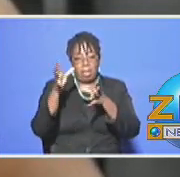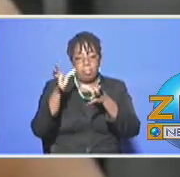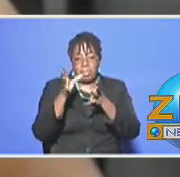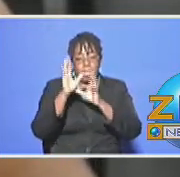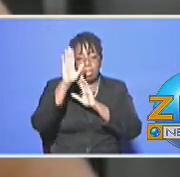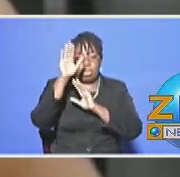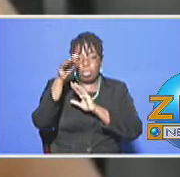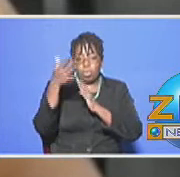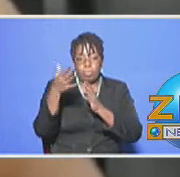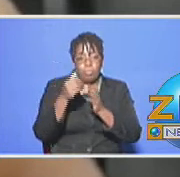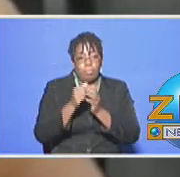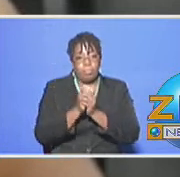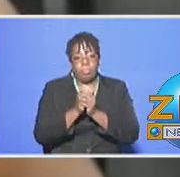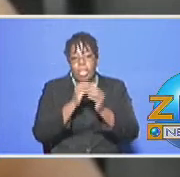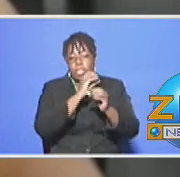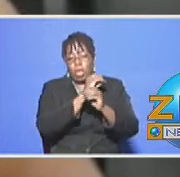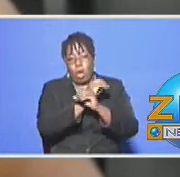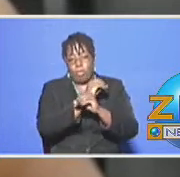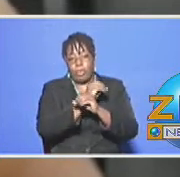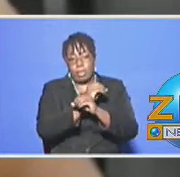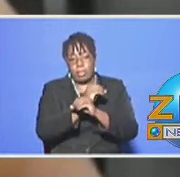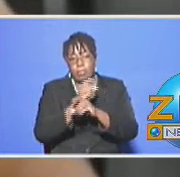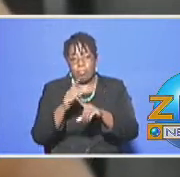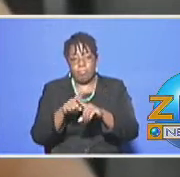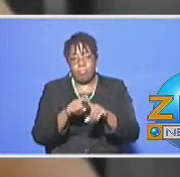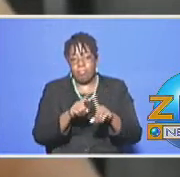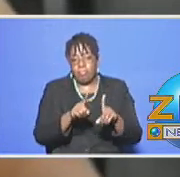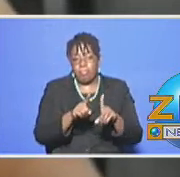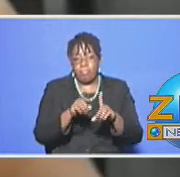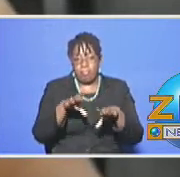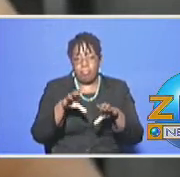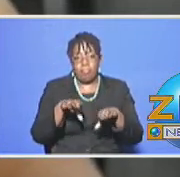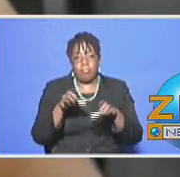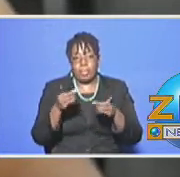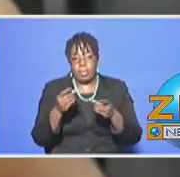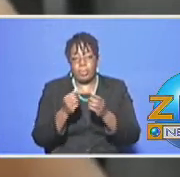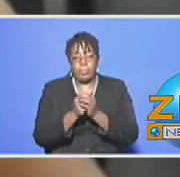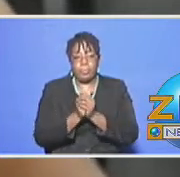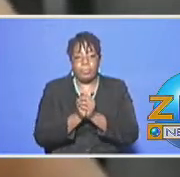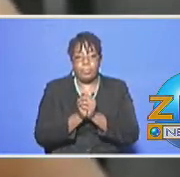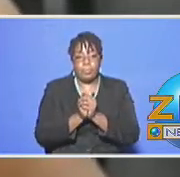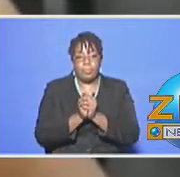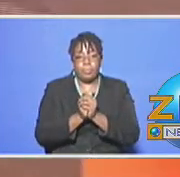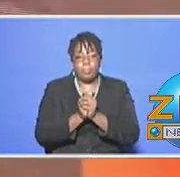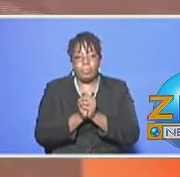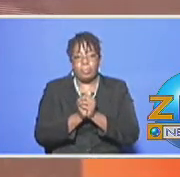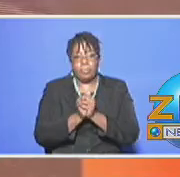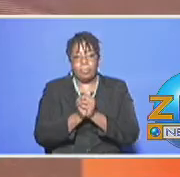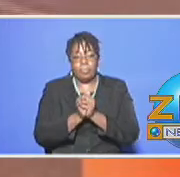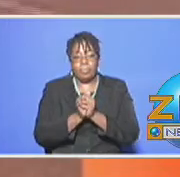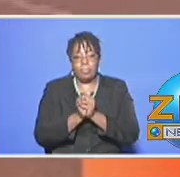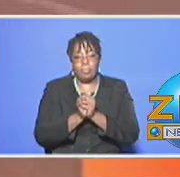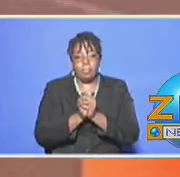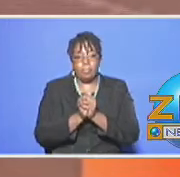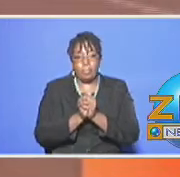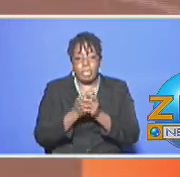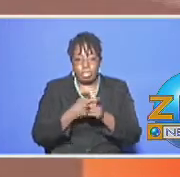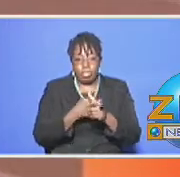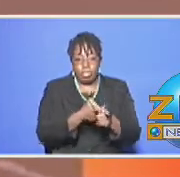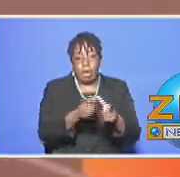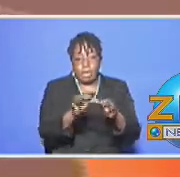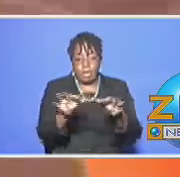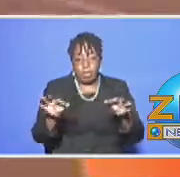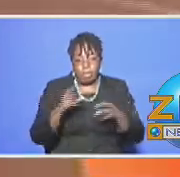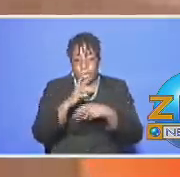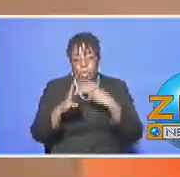dribble. So just offensive versatility and defensive versatility, that I'd say. That's my strength for my size. In track and field news,